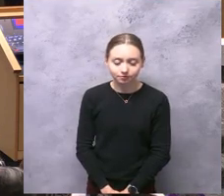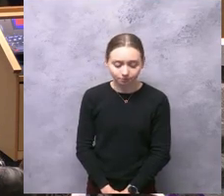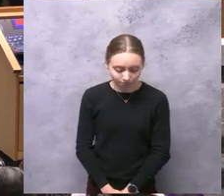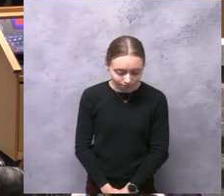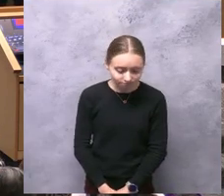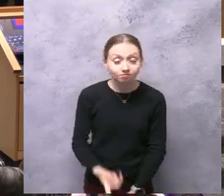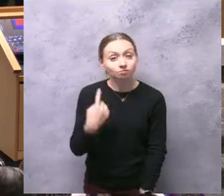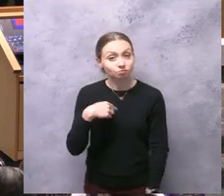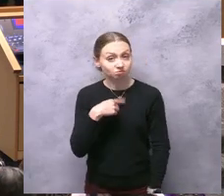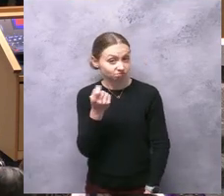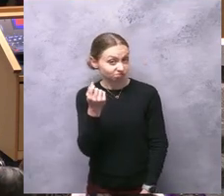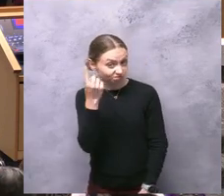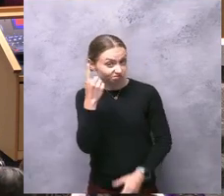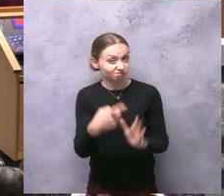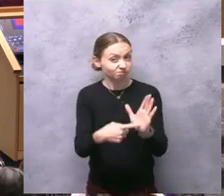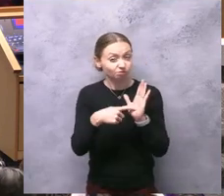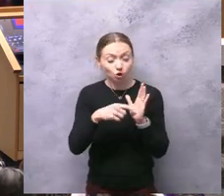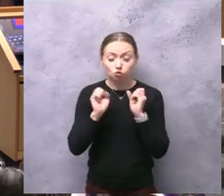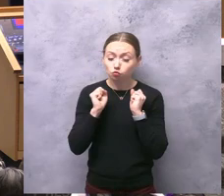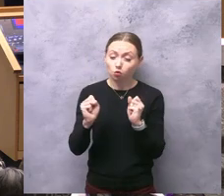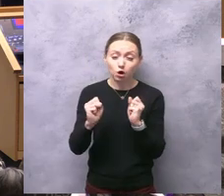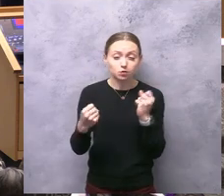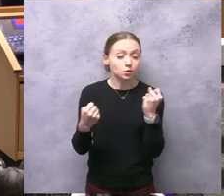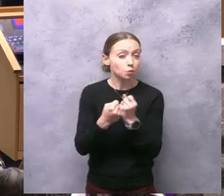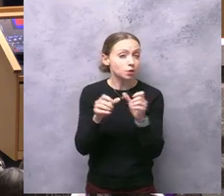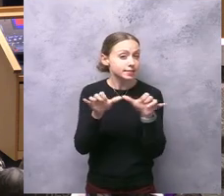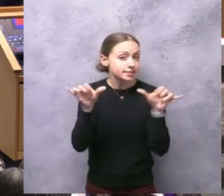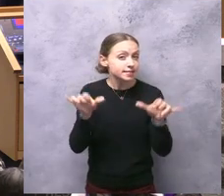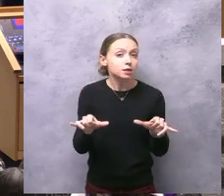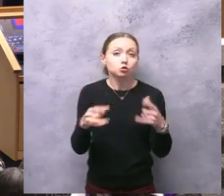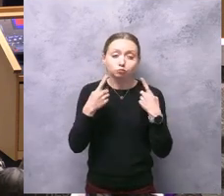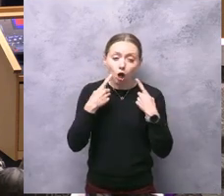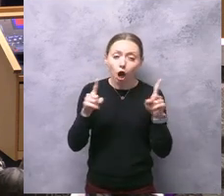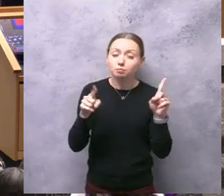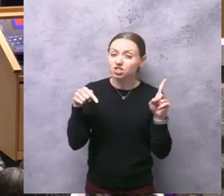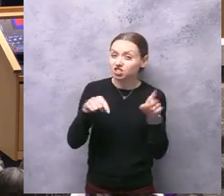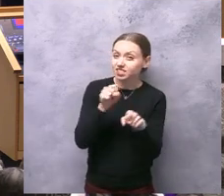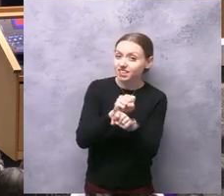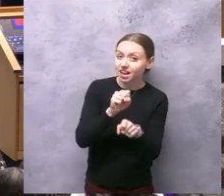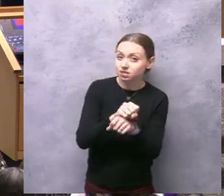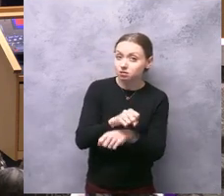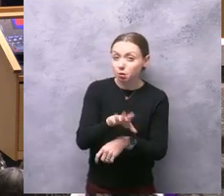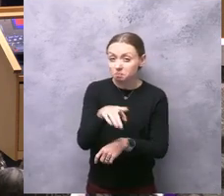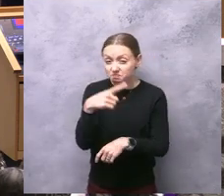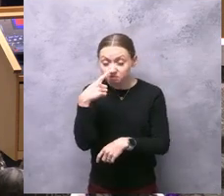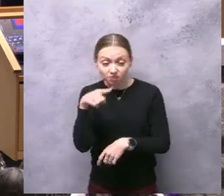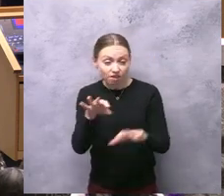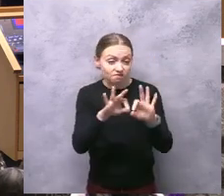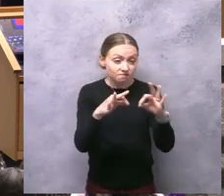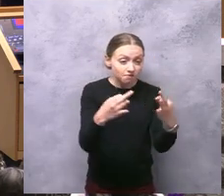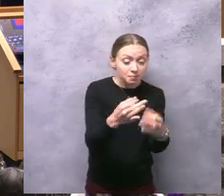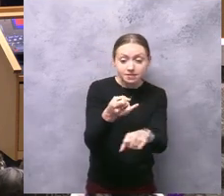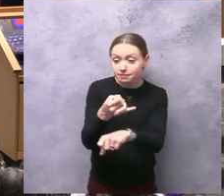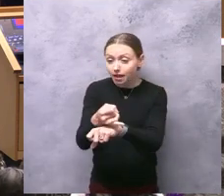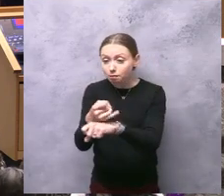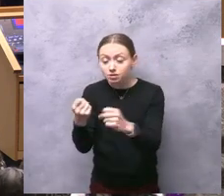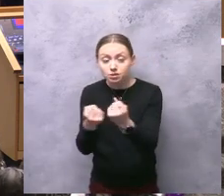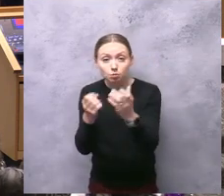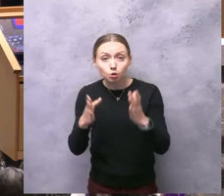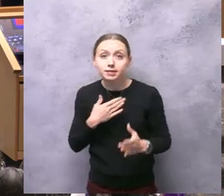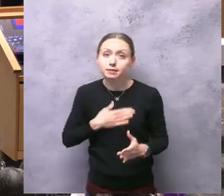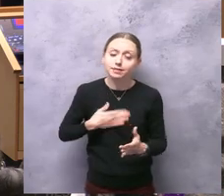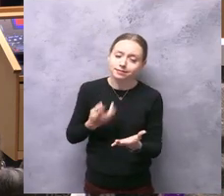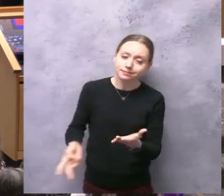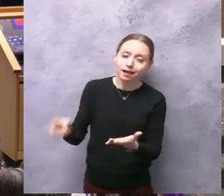We understand that it takes a strong support system to accomplish this task. So will the families and campus supporters please stand to be recognized as